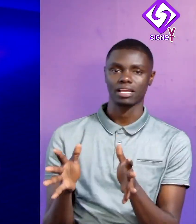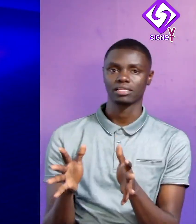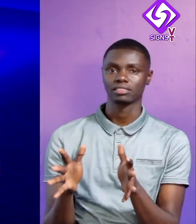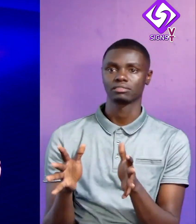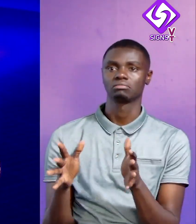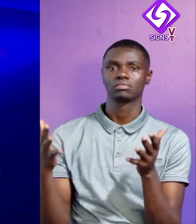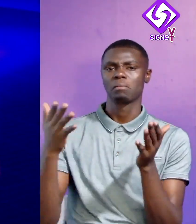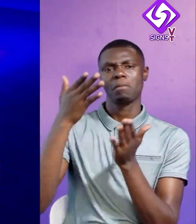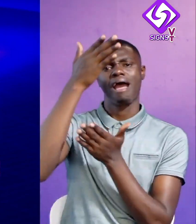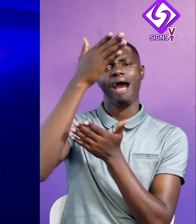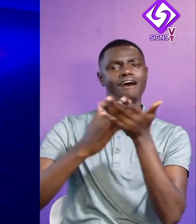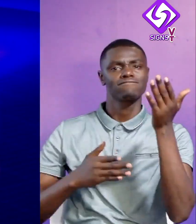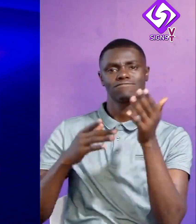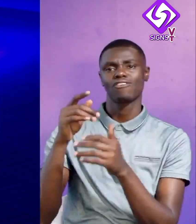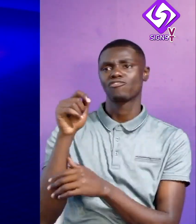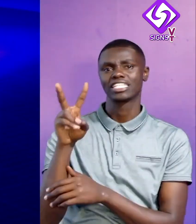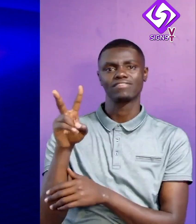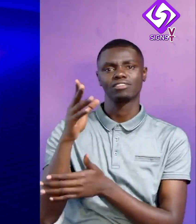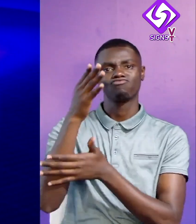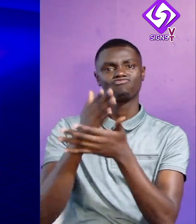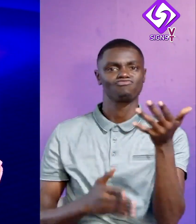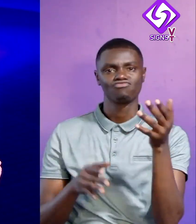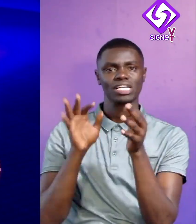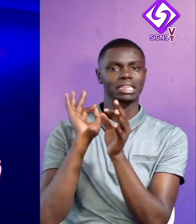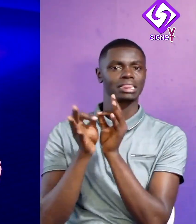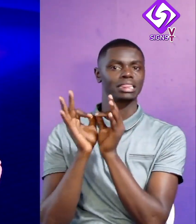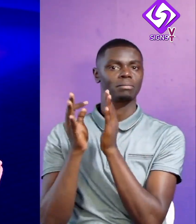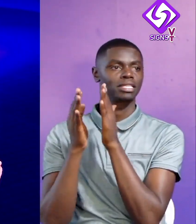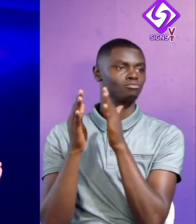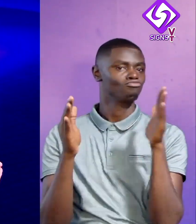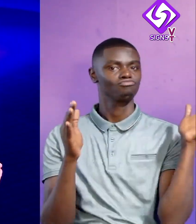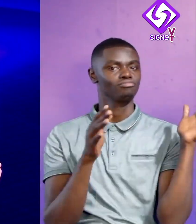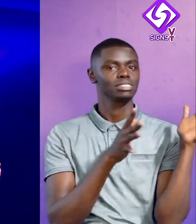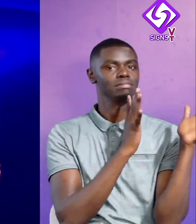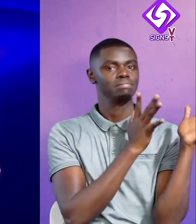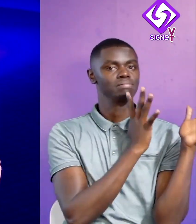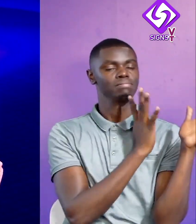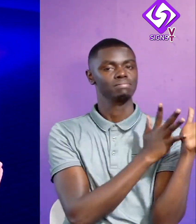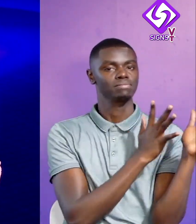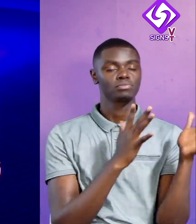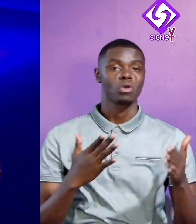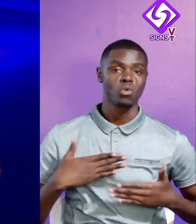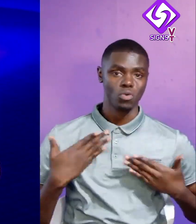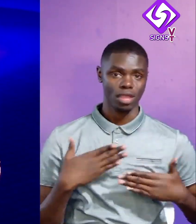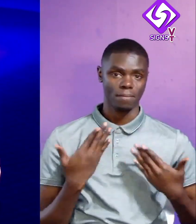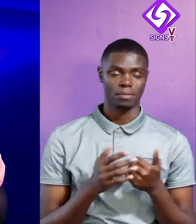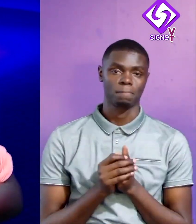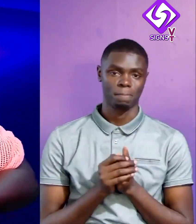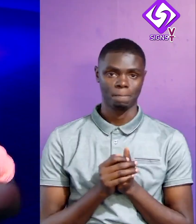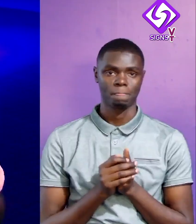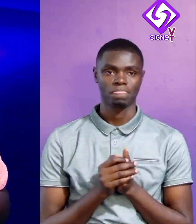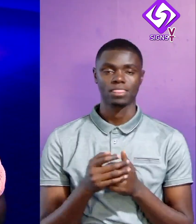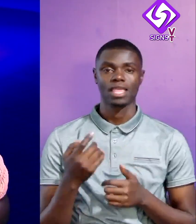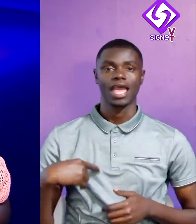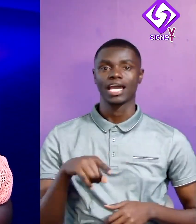at least half of the TV tunapata ana interpret vizuri. We are so glad that as